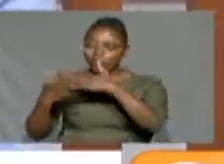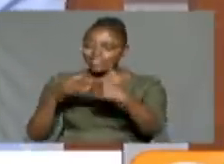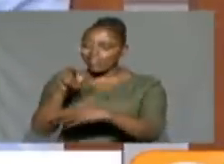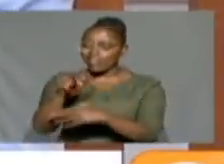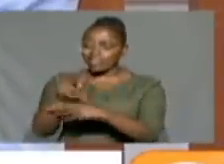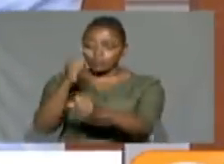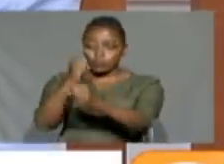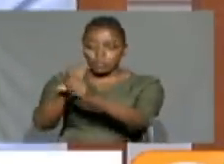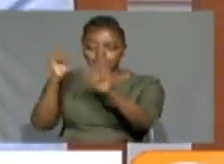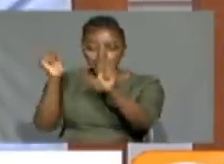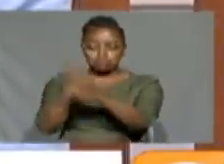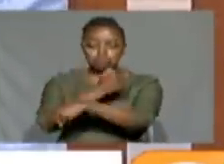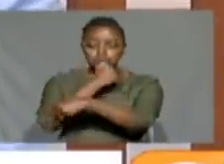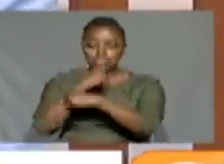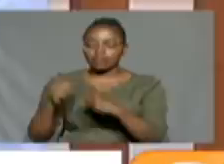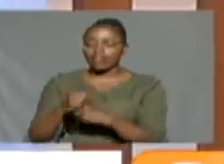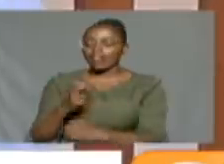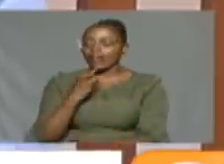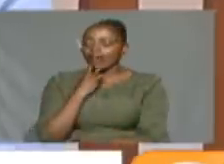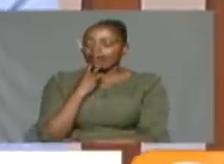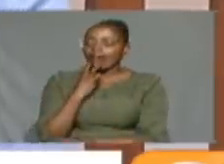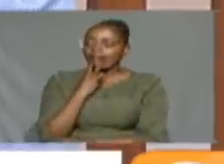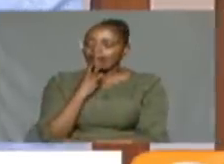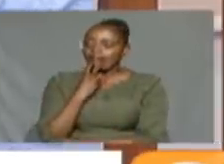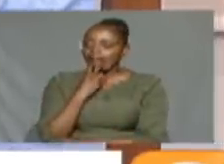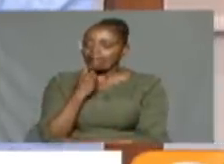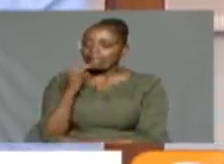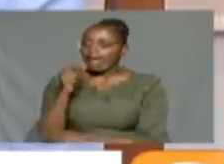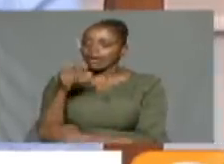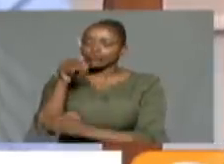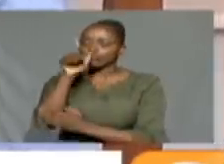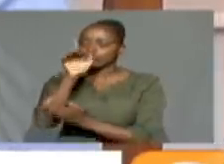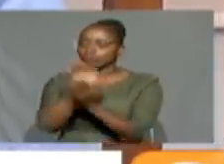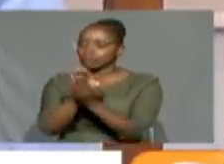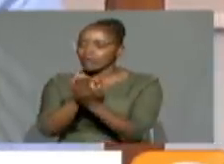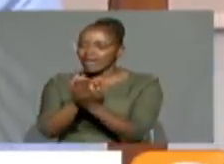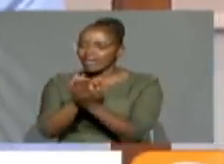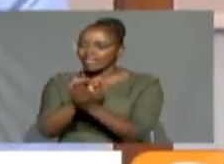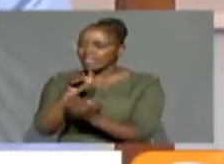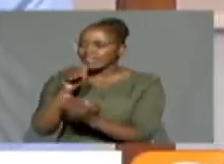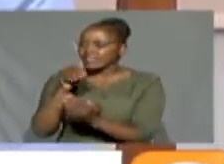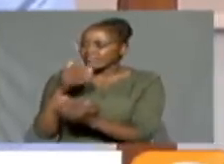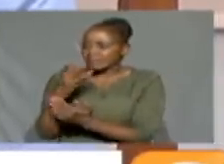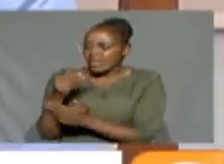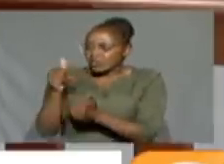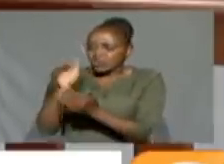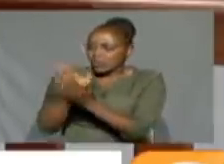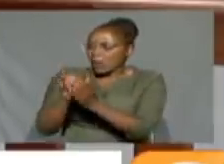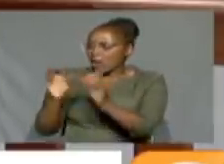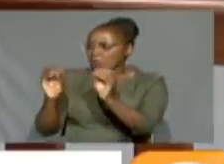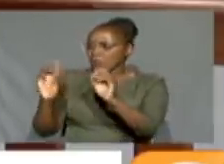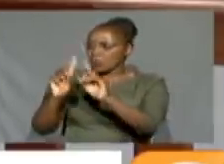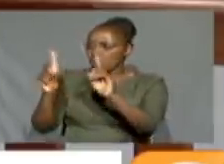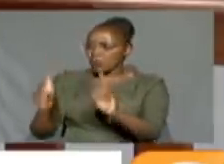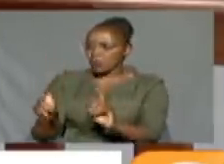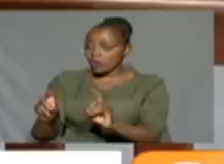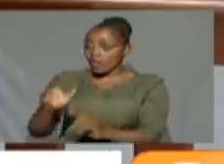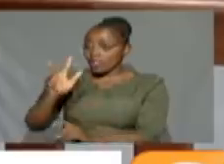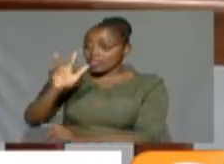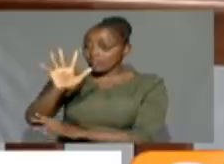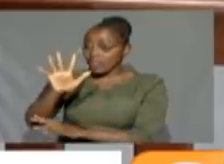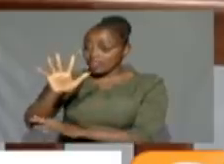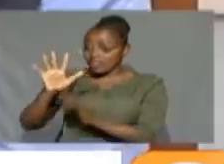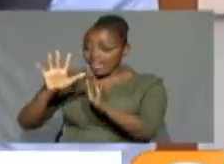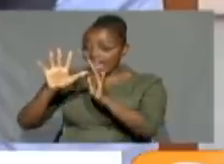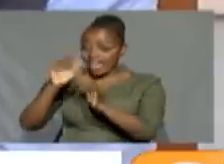never work. And they laughed at you. They said, how can you bank the unbanked? And 35 years